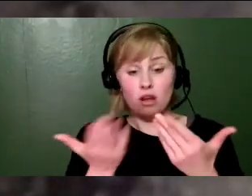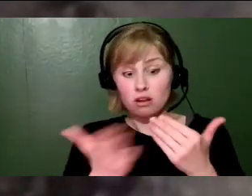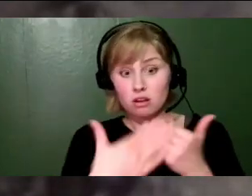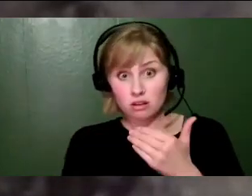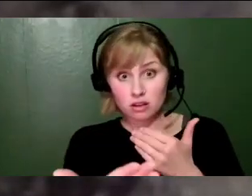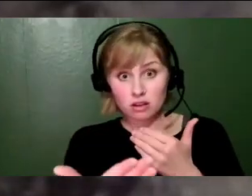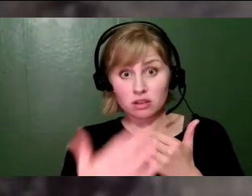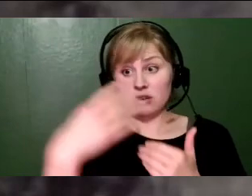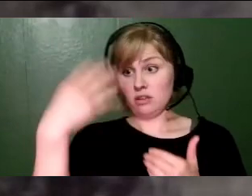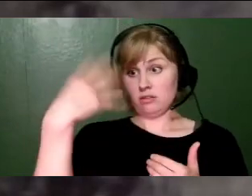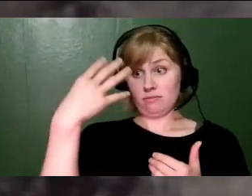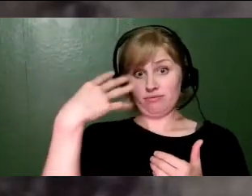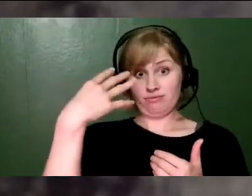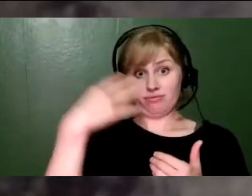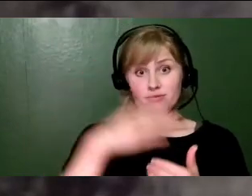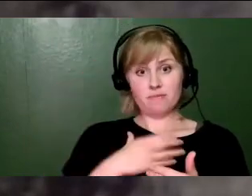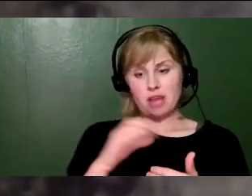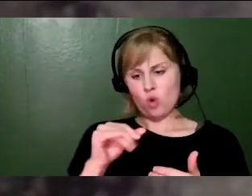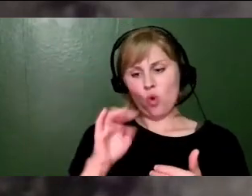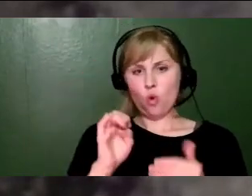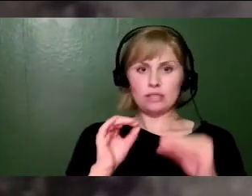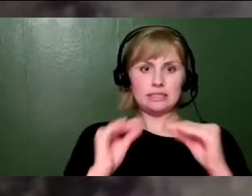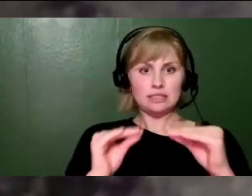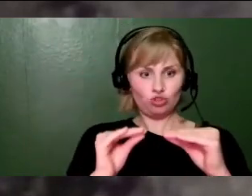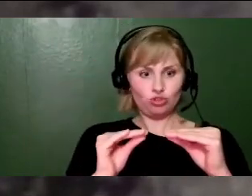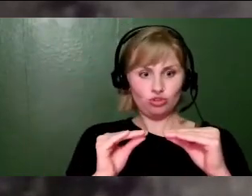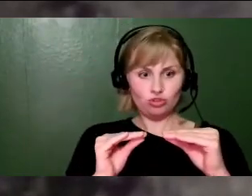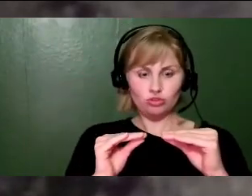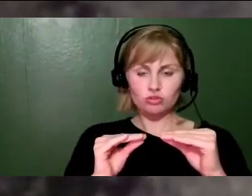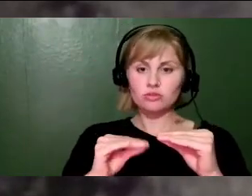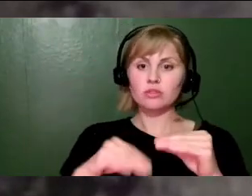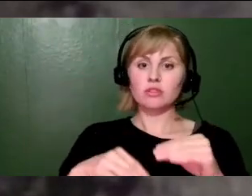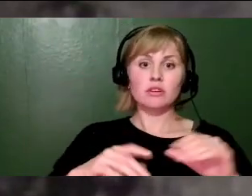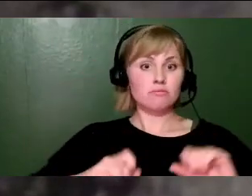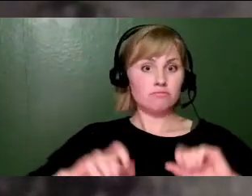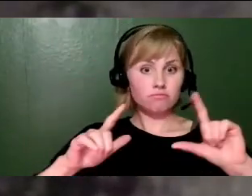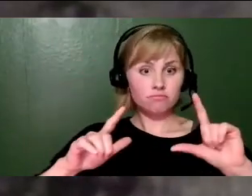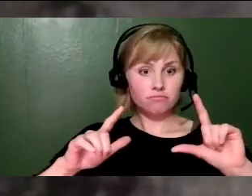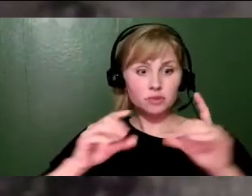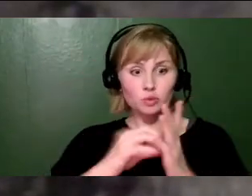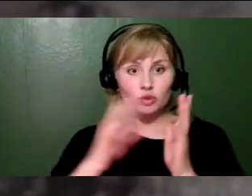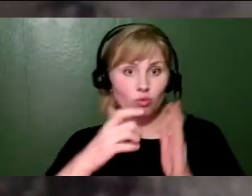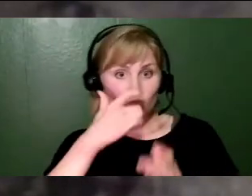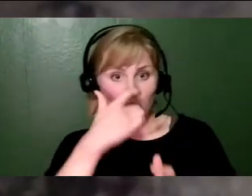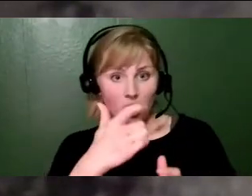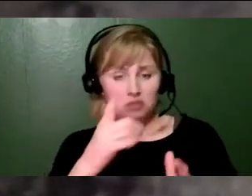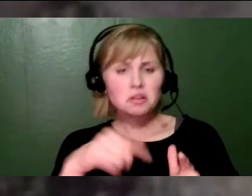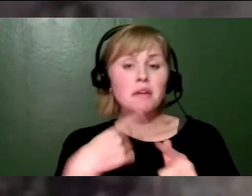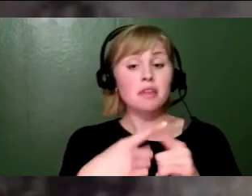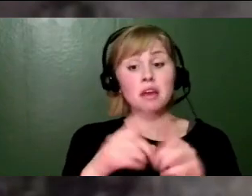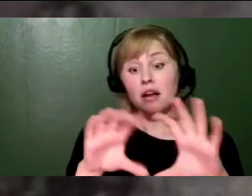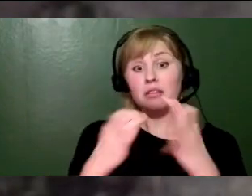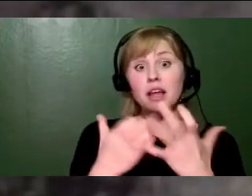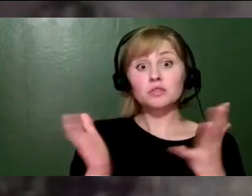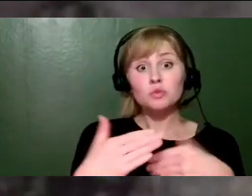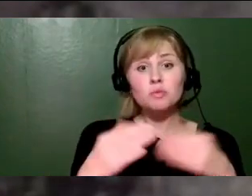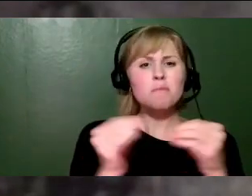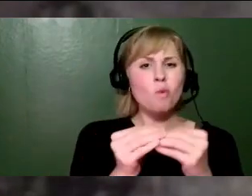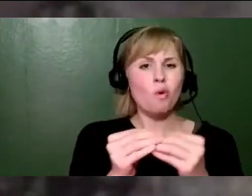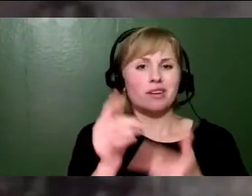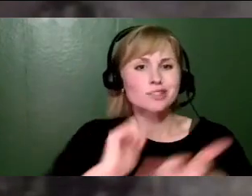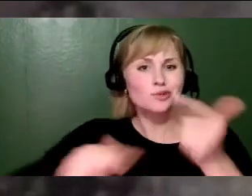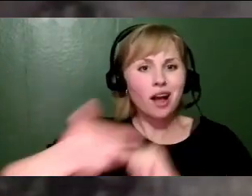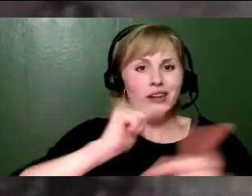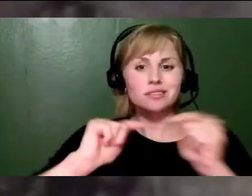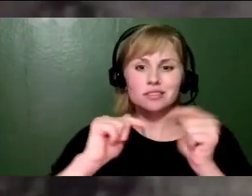classroom and have more meaningful conversation and debate and exercises and so on than just sort of downloading that